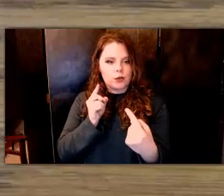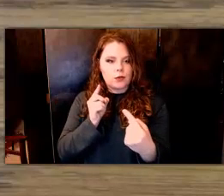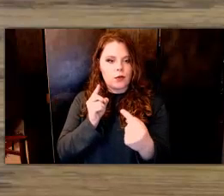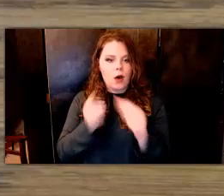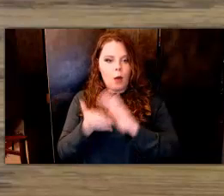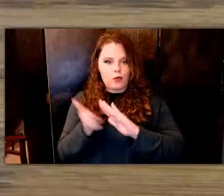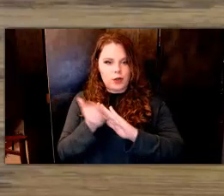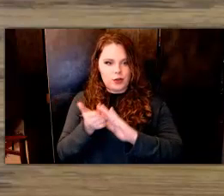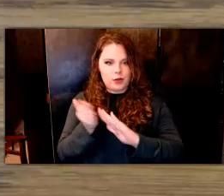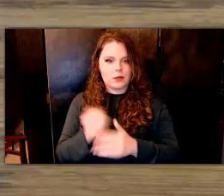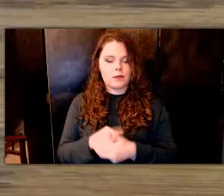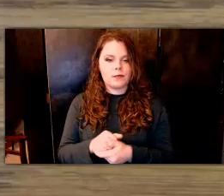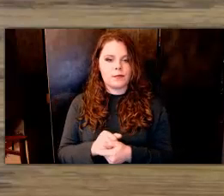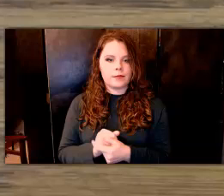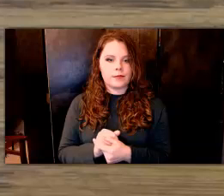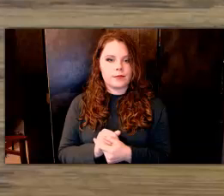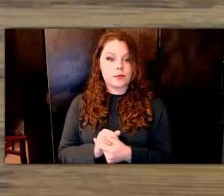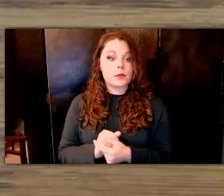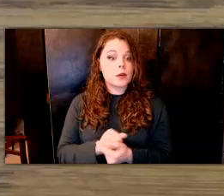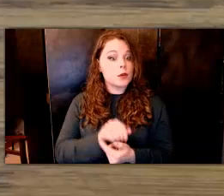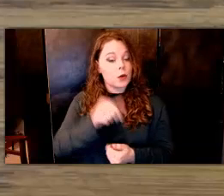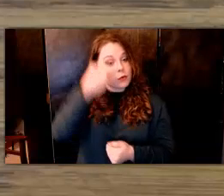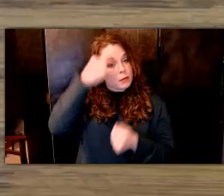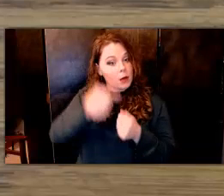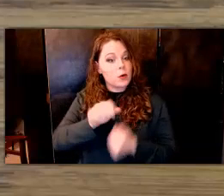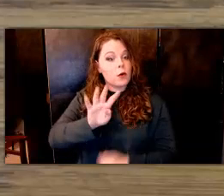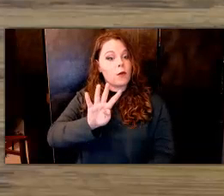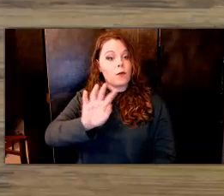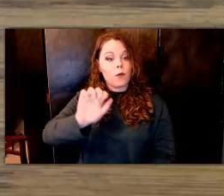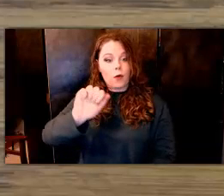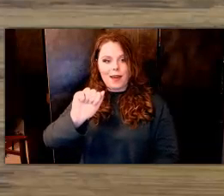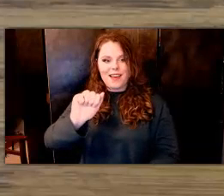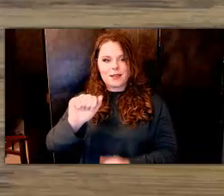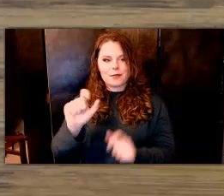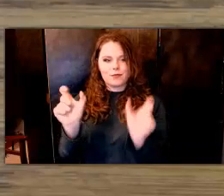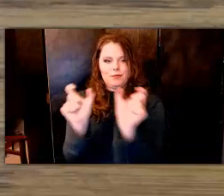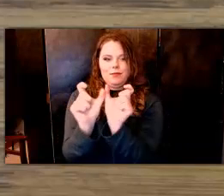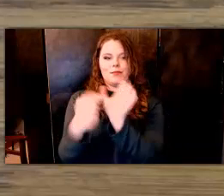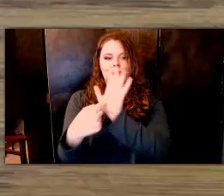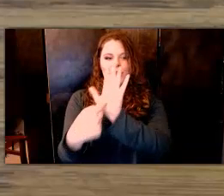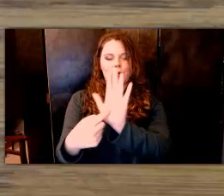represents multiplication, to undo this, you would have to divide by 4.